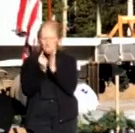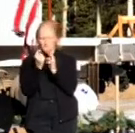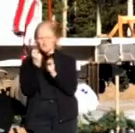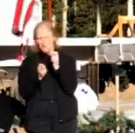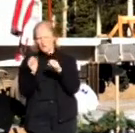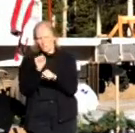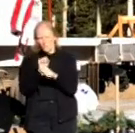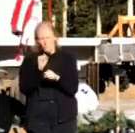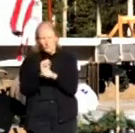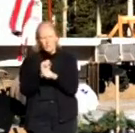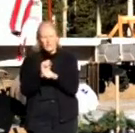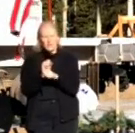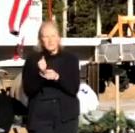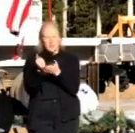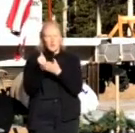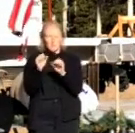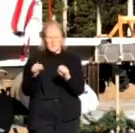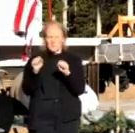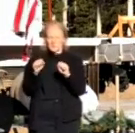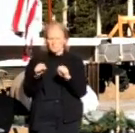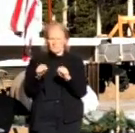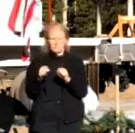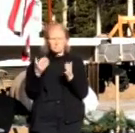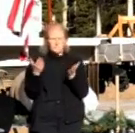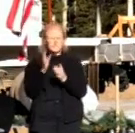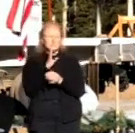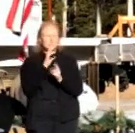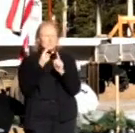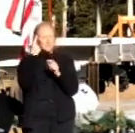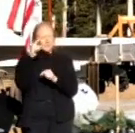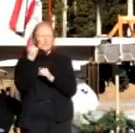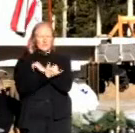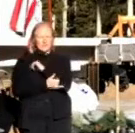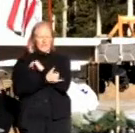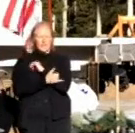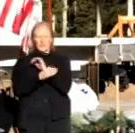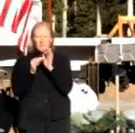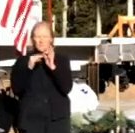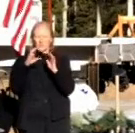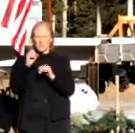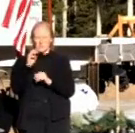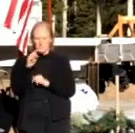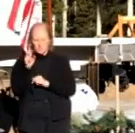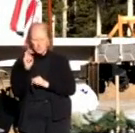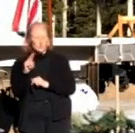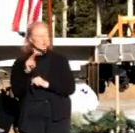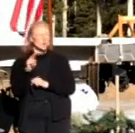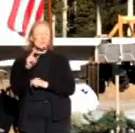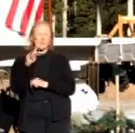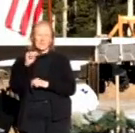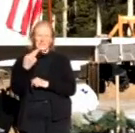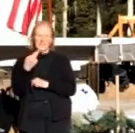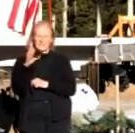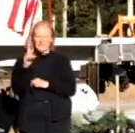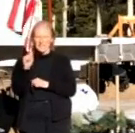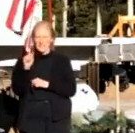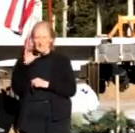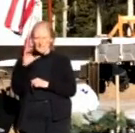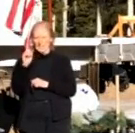and facilities to help make this possible. Here to speak on behalf of the county is Montrose County Commissioner Keith Caddy.